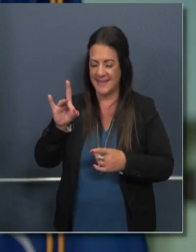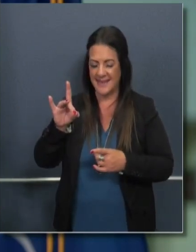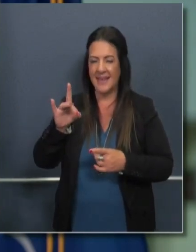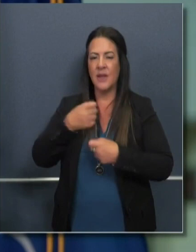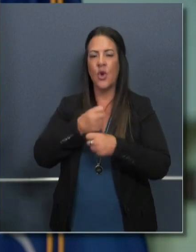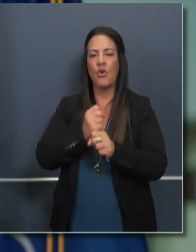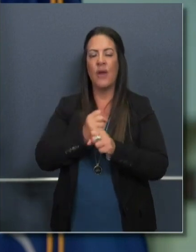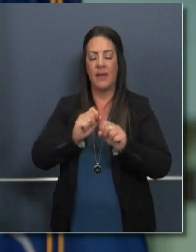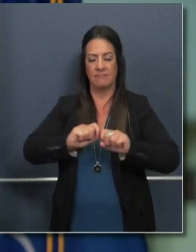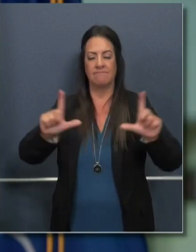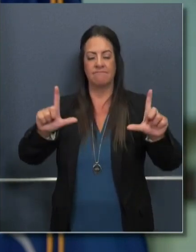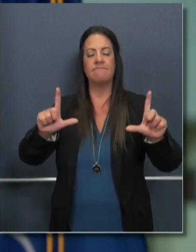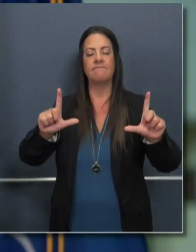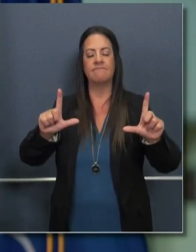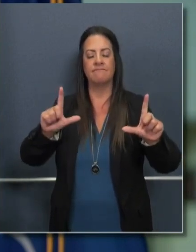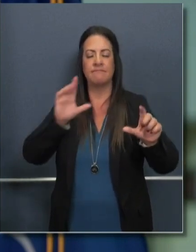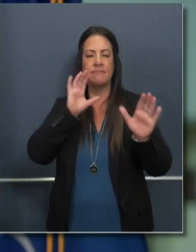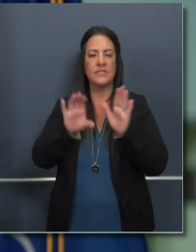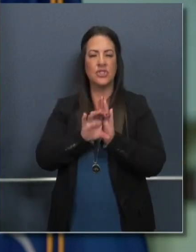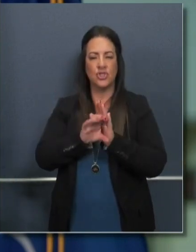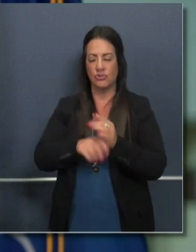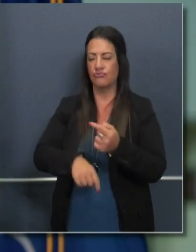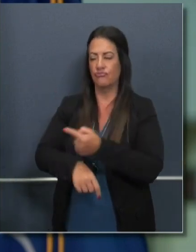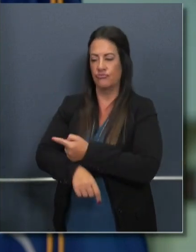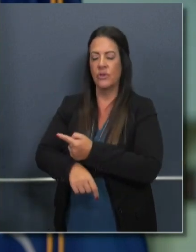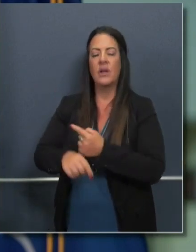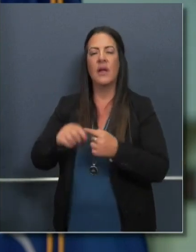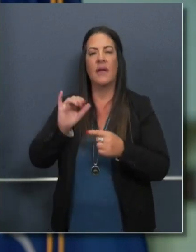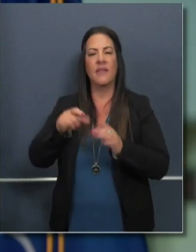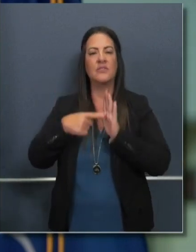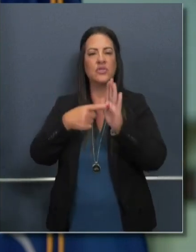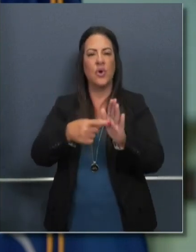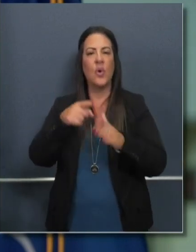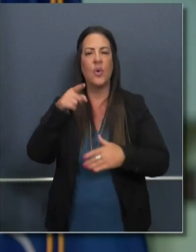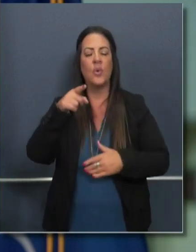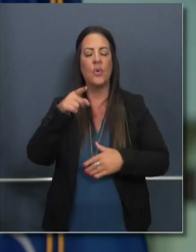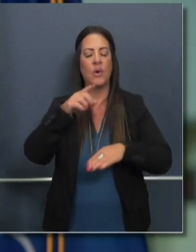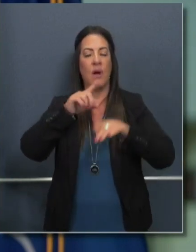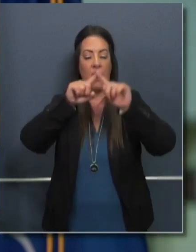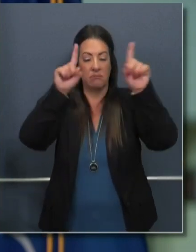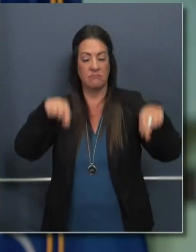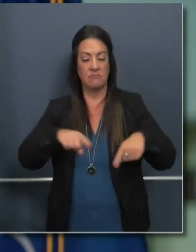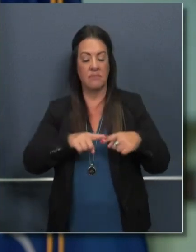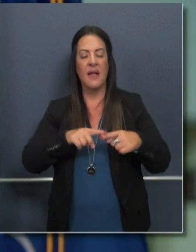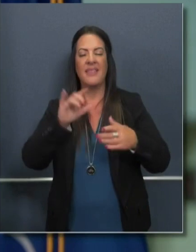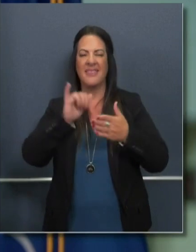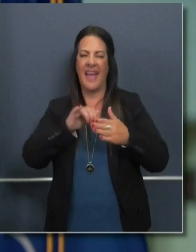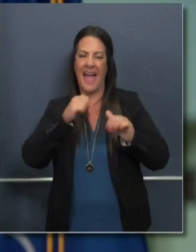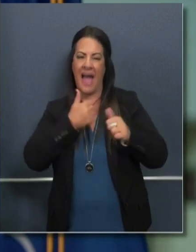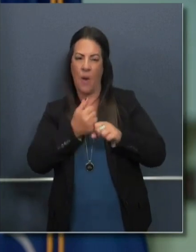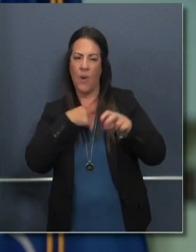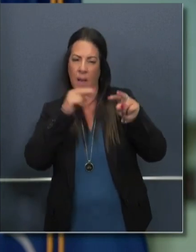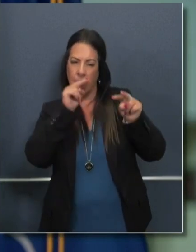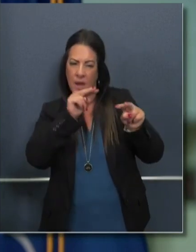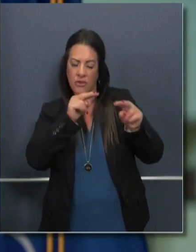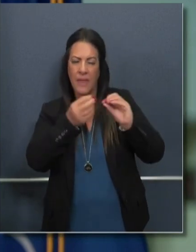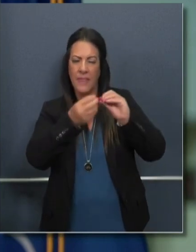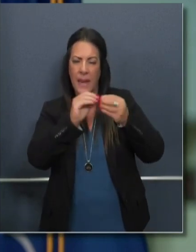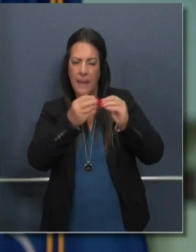dashboard which had check marks attached to it and had the data on a dashboard where we are monitoring very closely